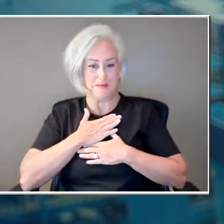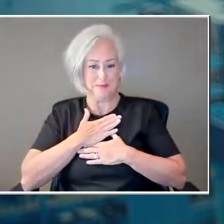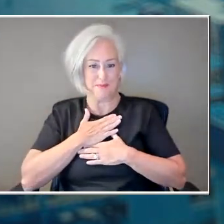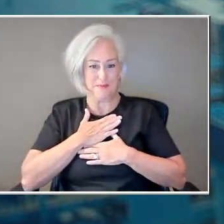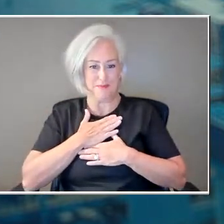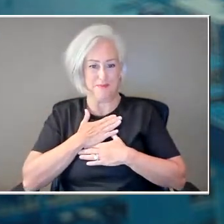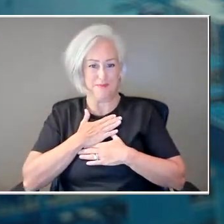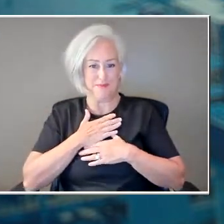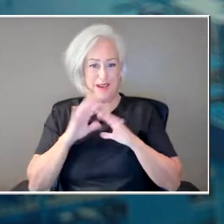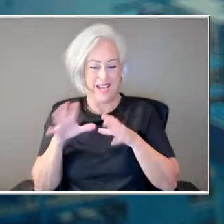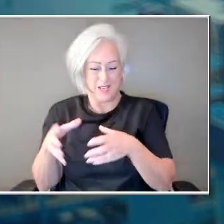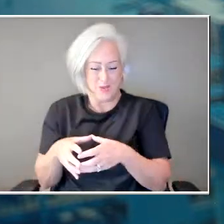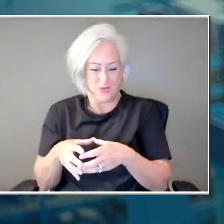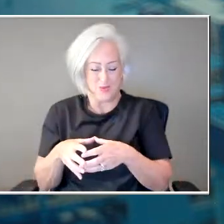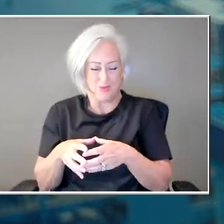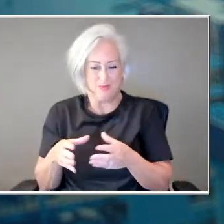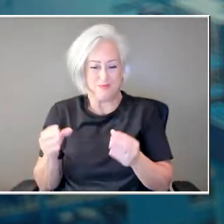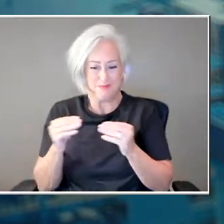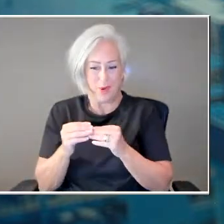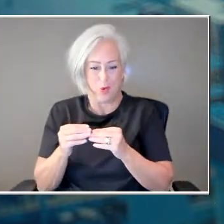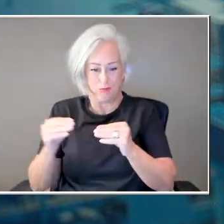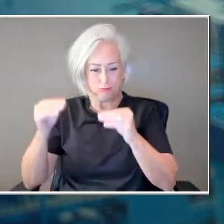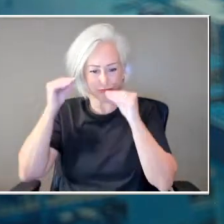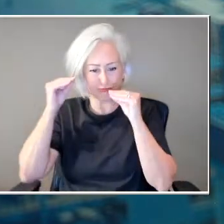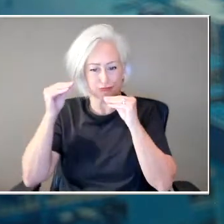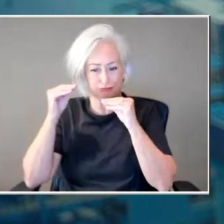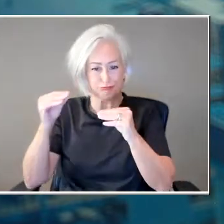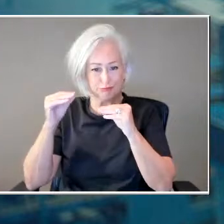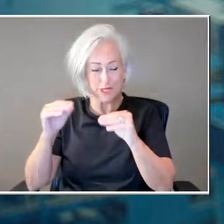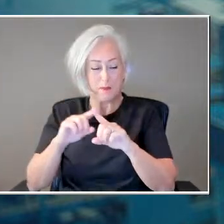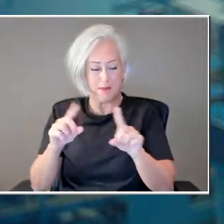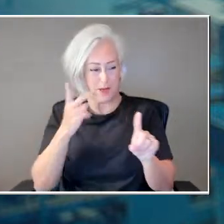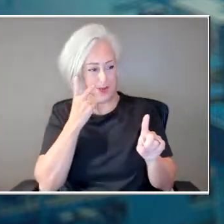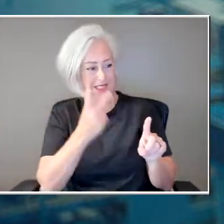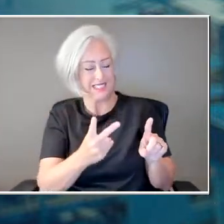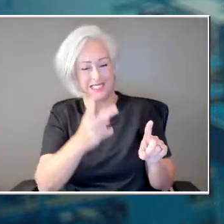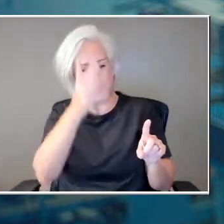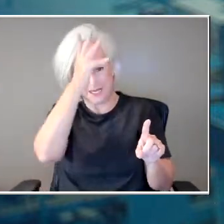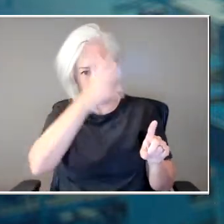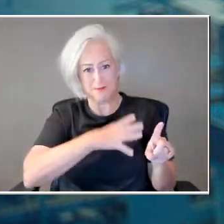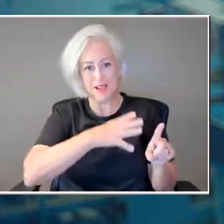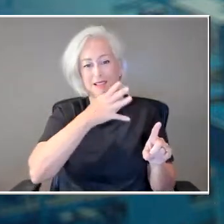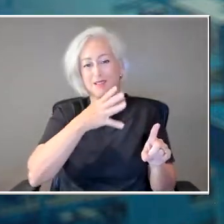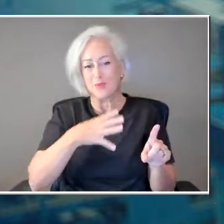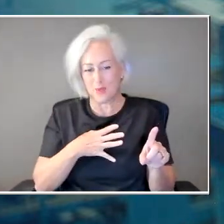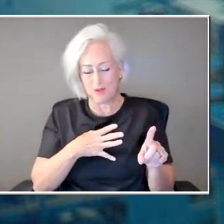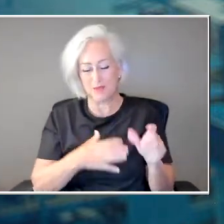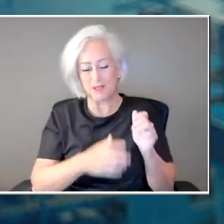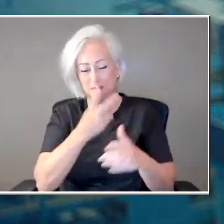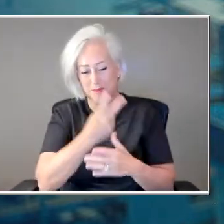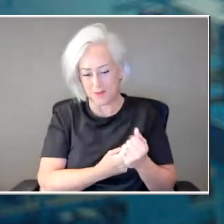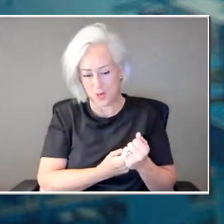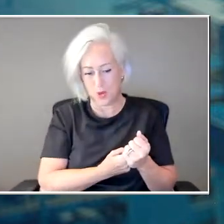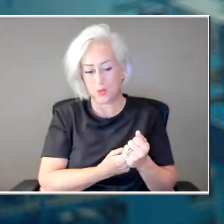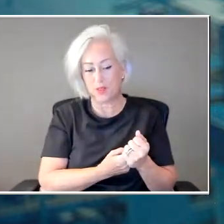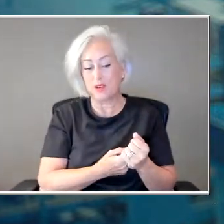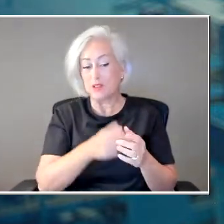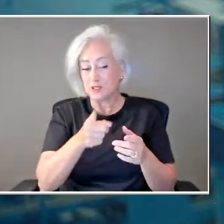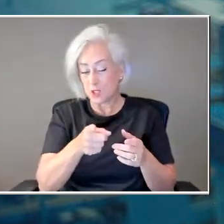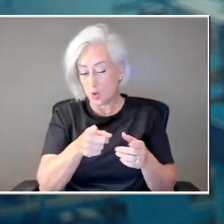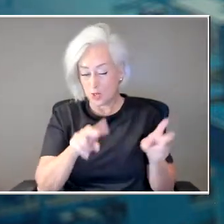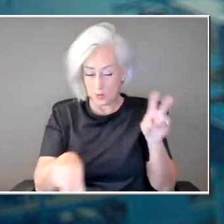about. But we see it across the board in men and women. So when we start breaking it down into gender